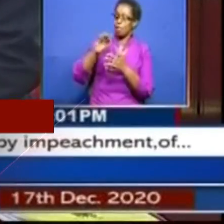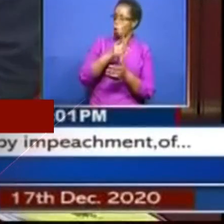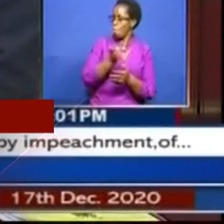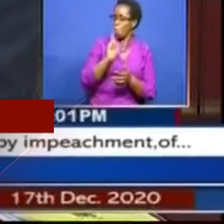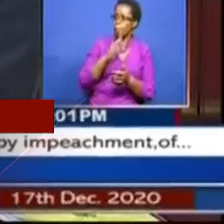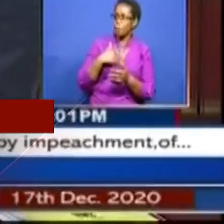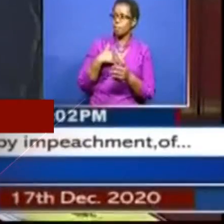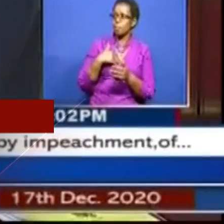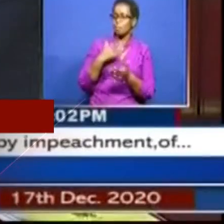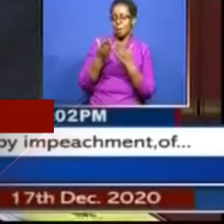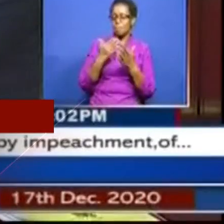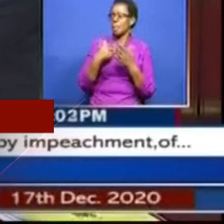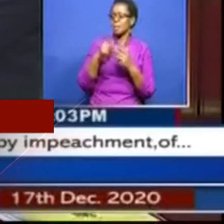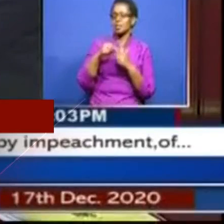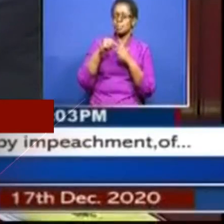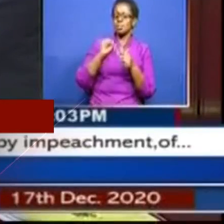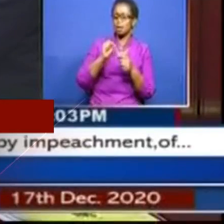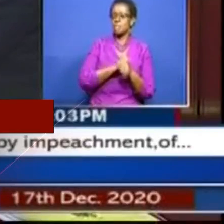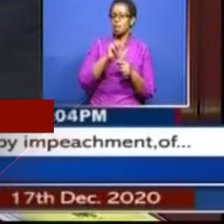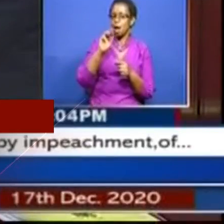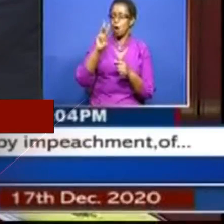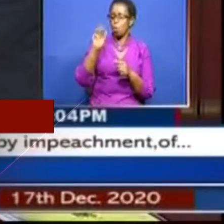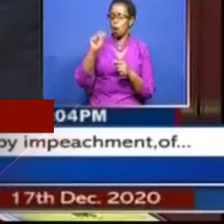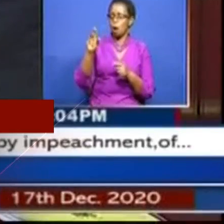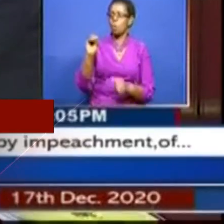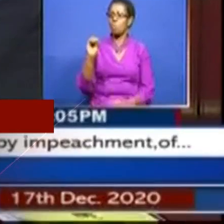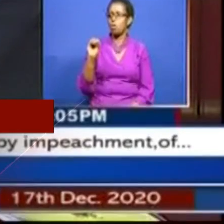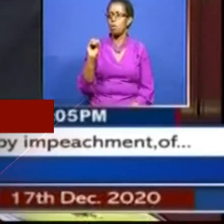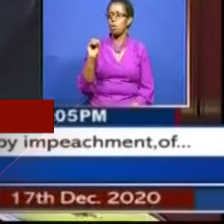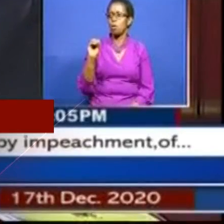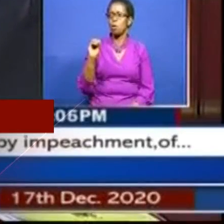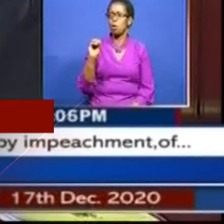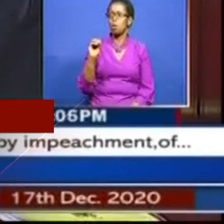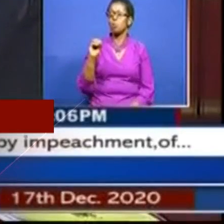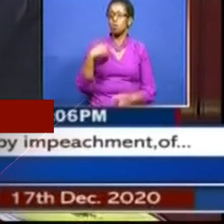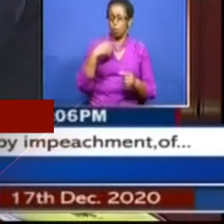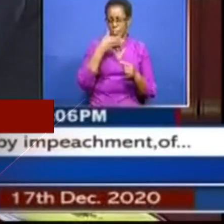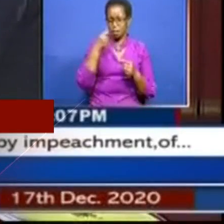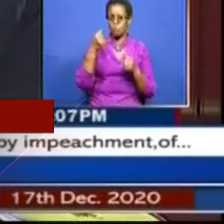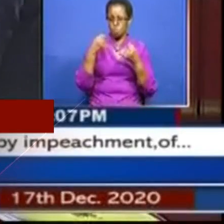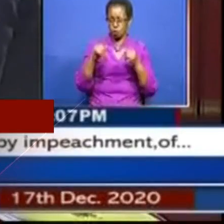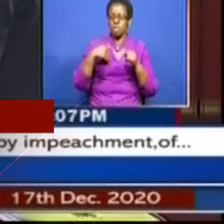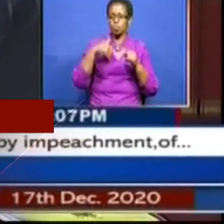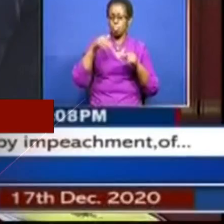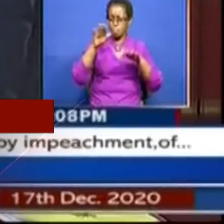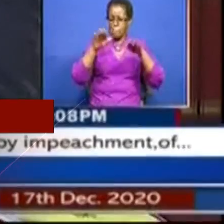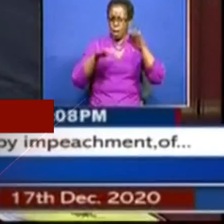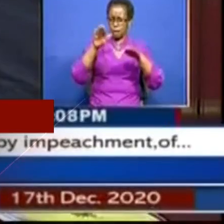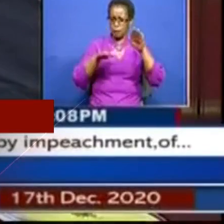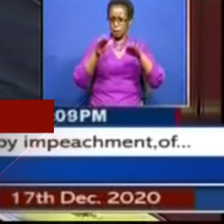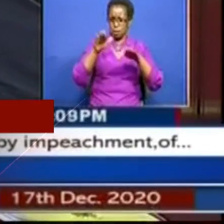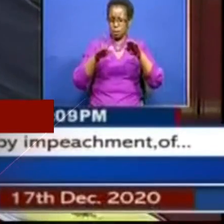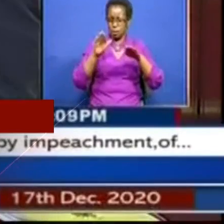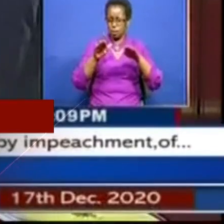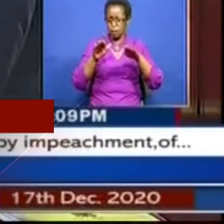Senator Wako, I think there is reason in trying to balance it so that nobody says they were not given